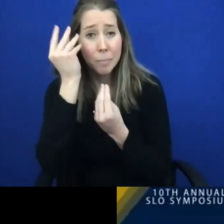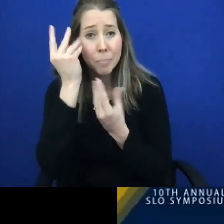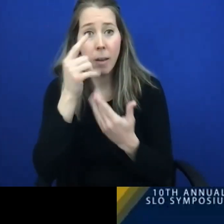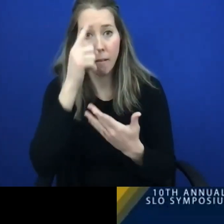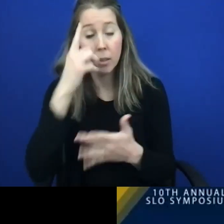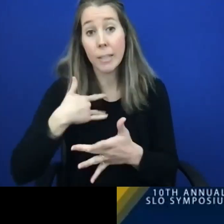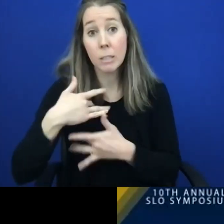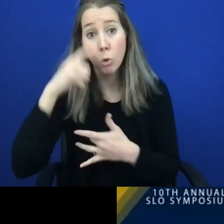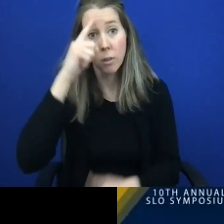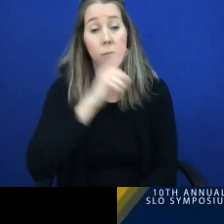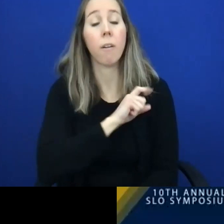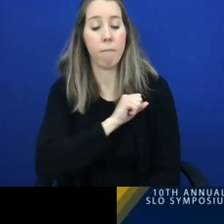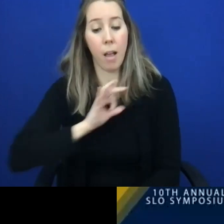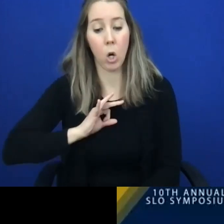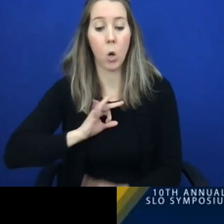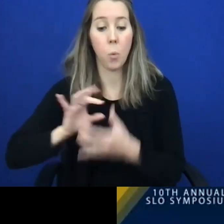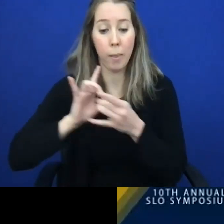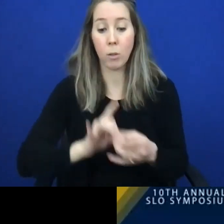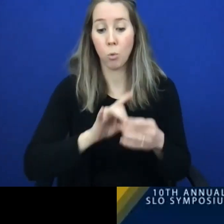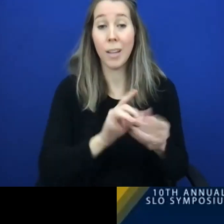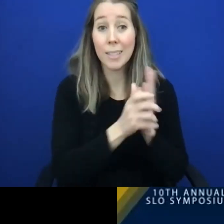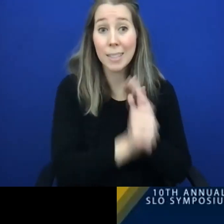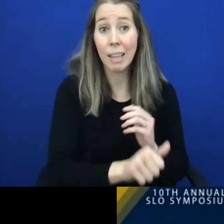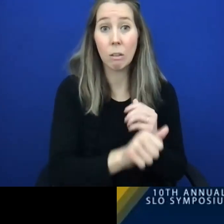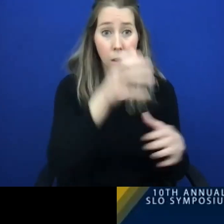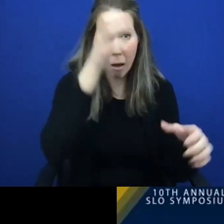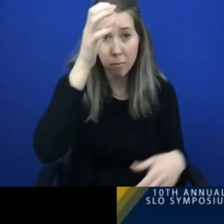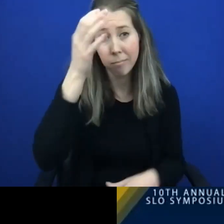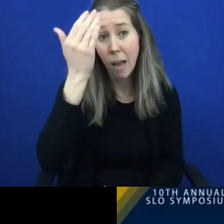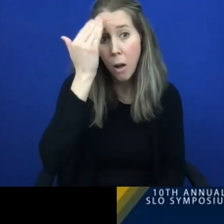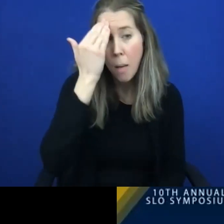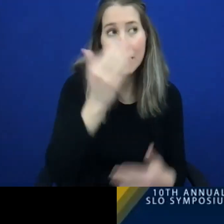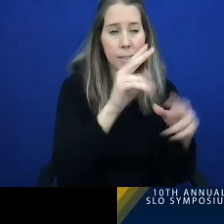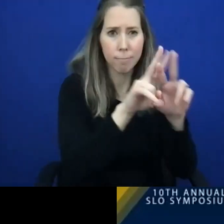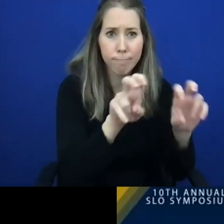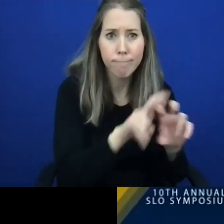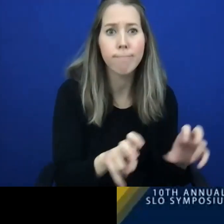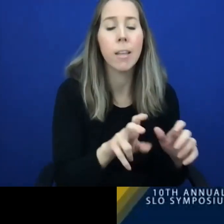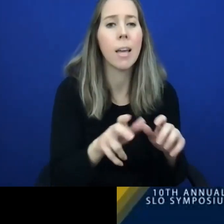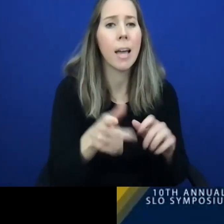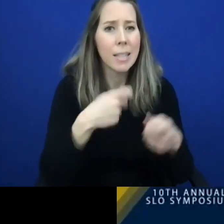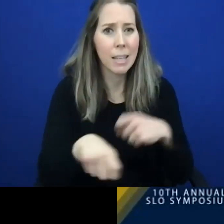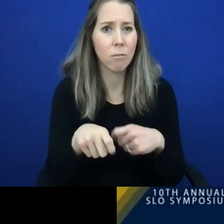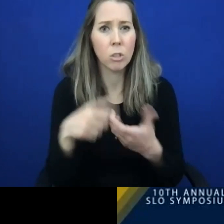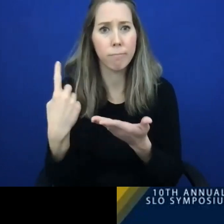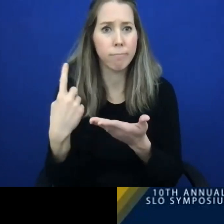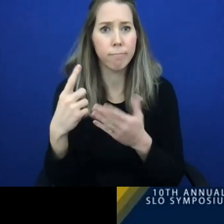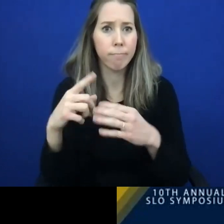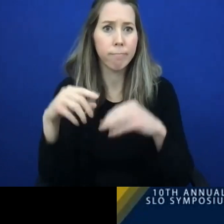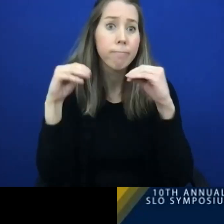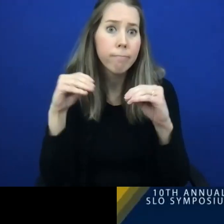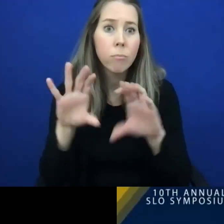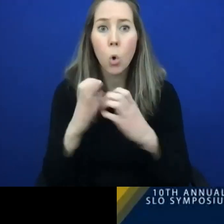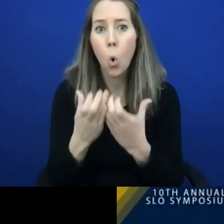faculty when it comes to assessing skill and competency attainment rather than just covering course content during class